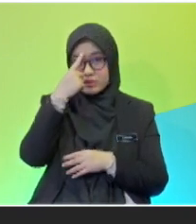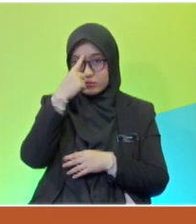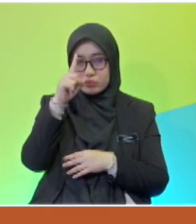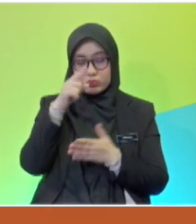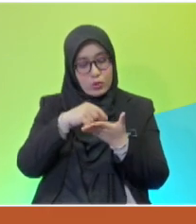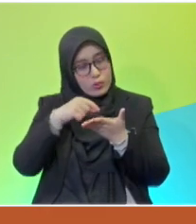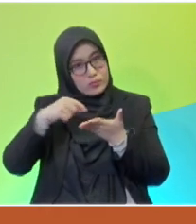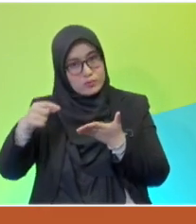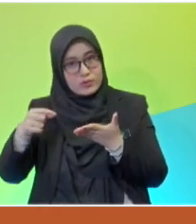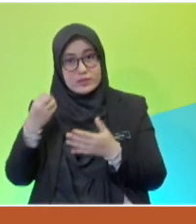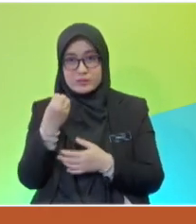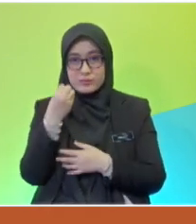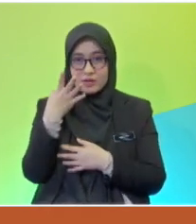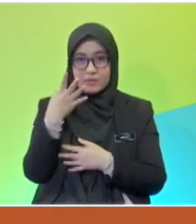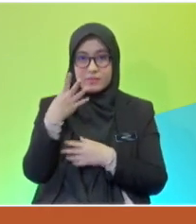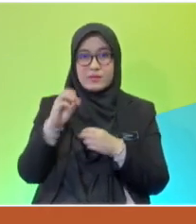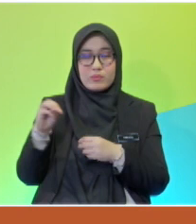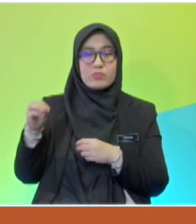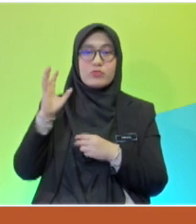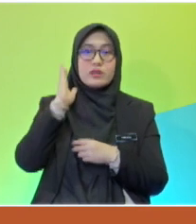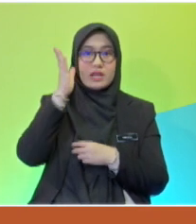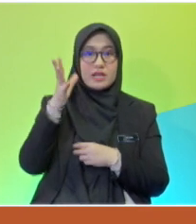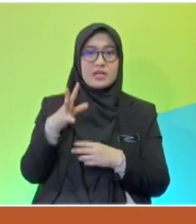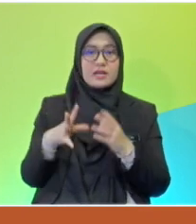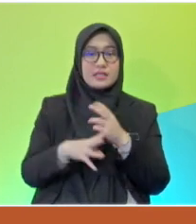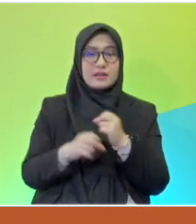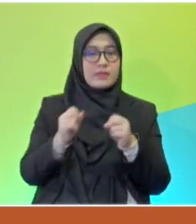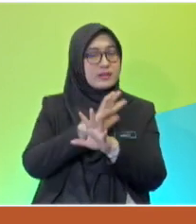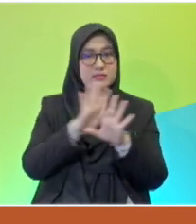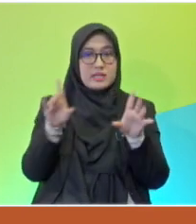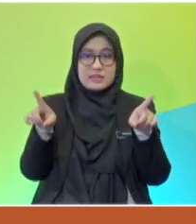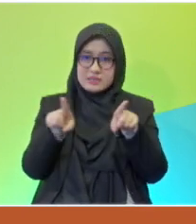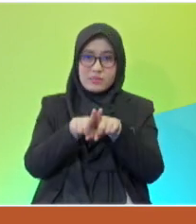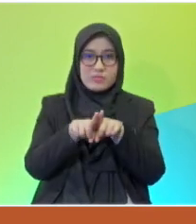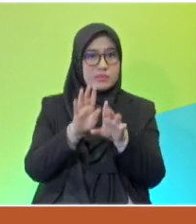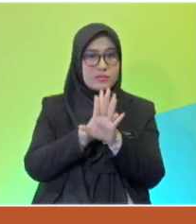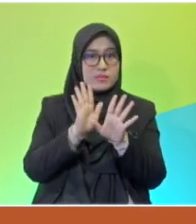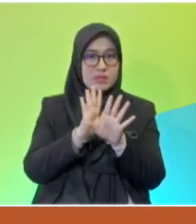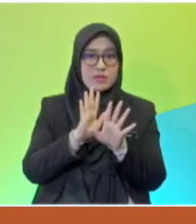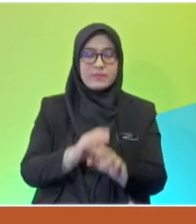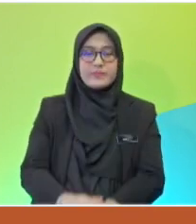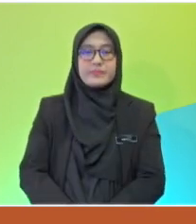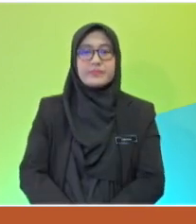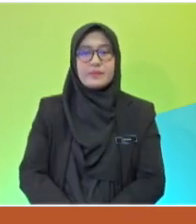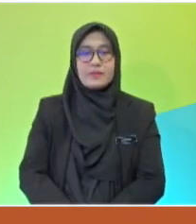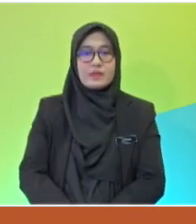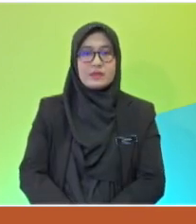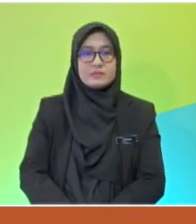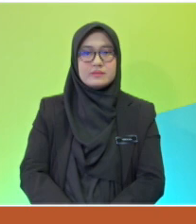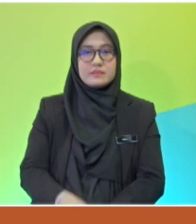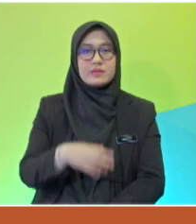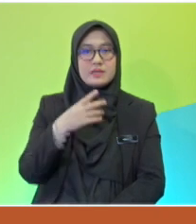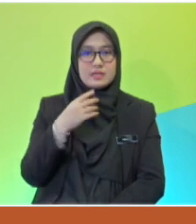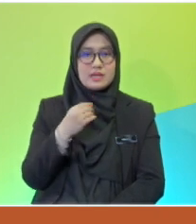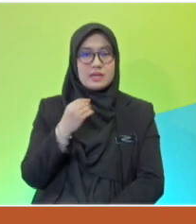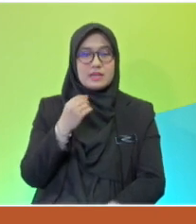right? Sure. It's not the same. For learning standards, you can only see what it is that teacher needs to